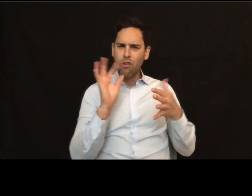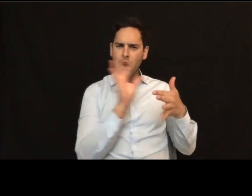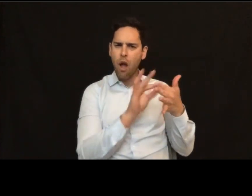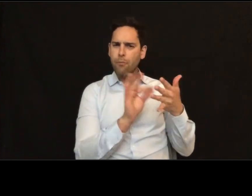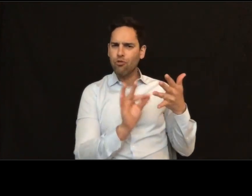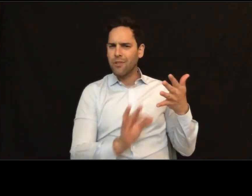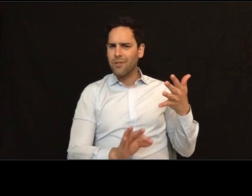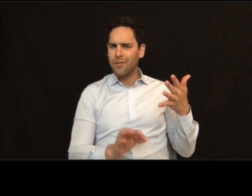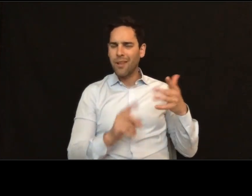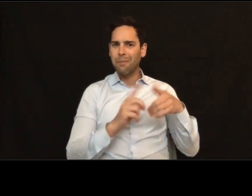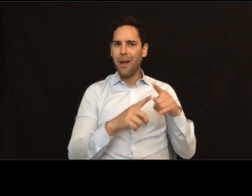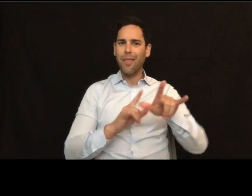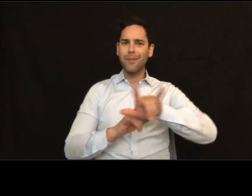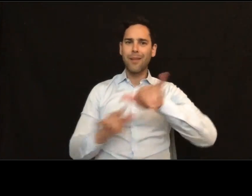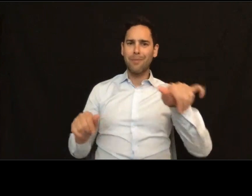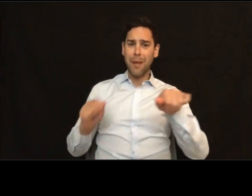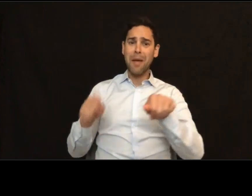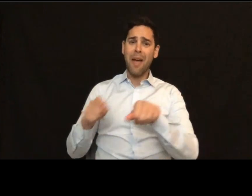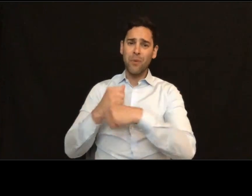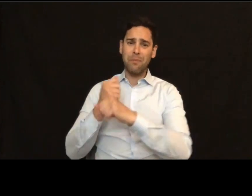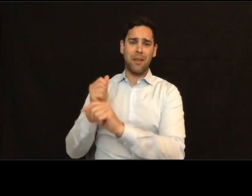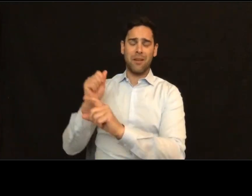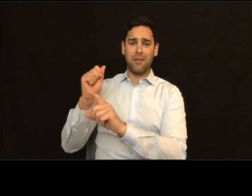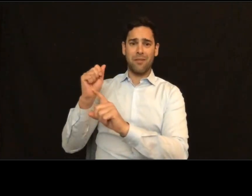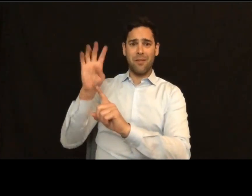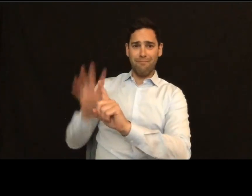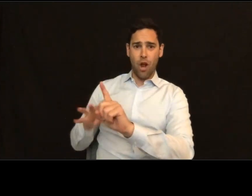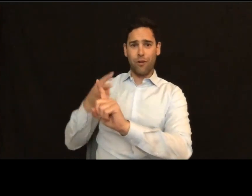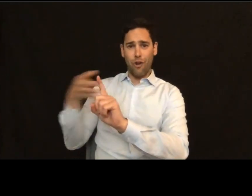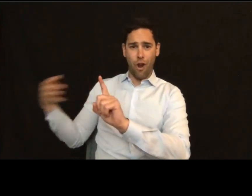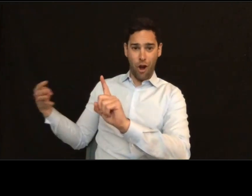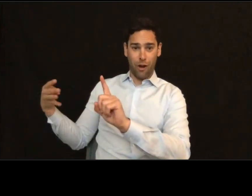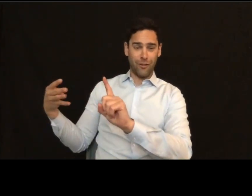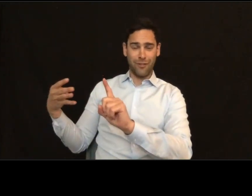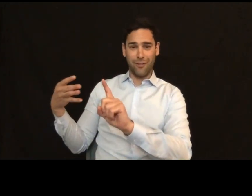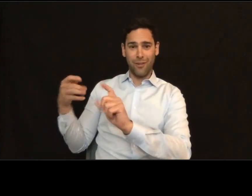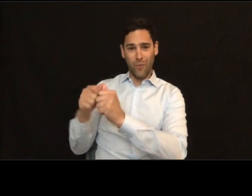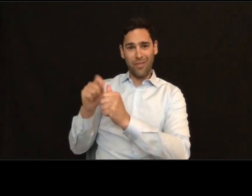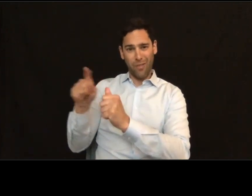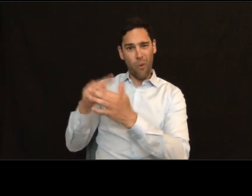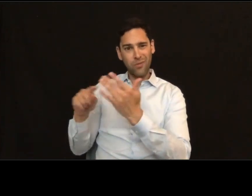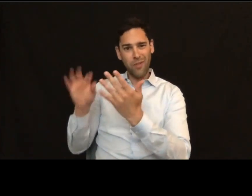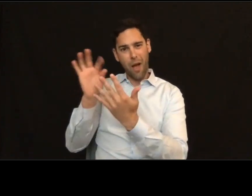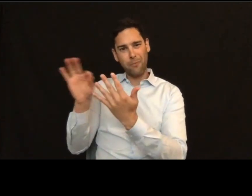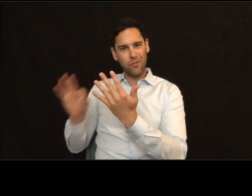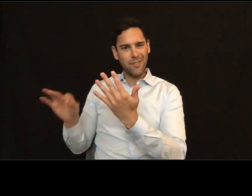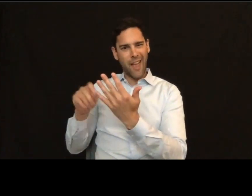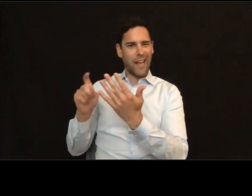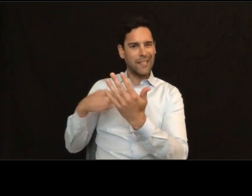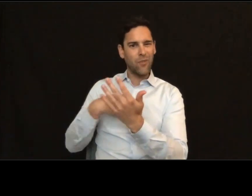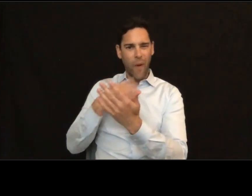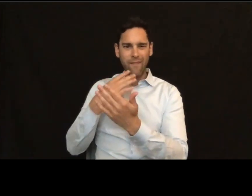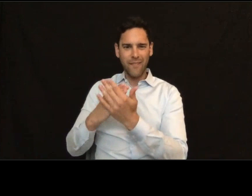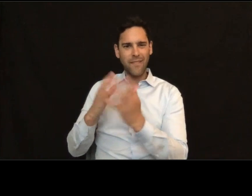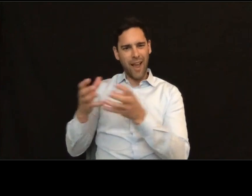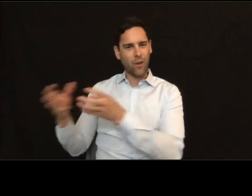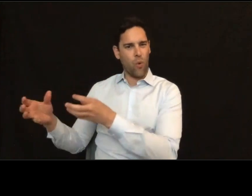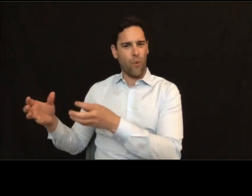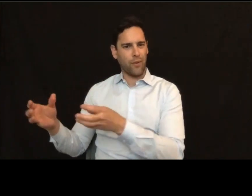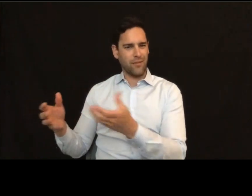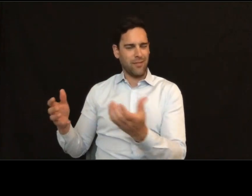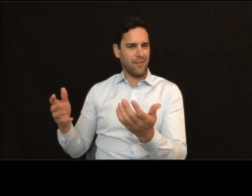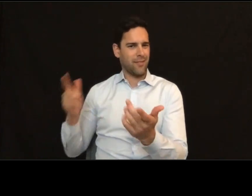do need to make a bar chart at the end of this research project. So I'm going to need to put them in categories at some point.